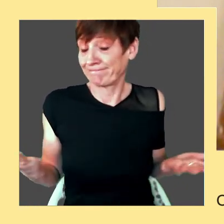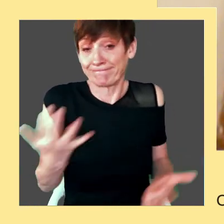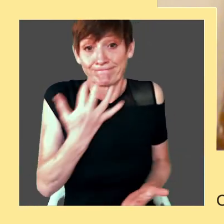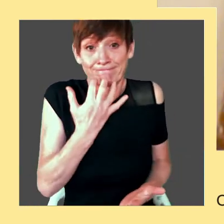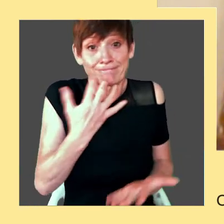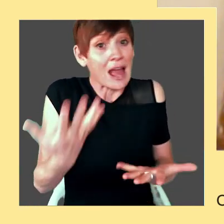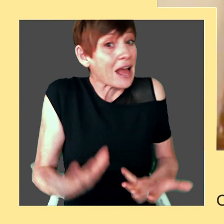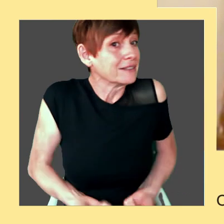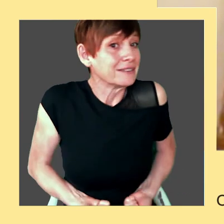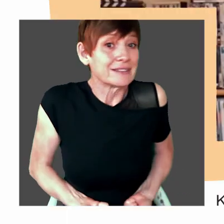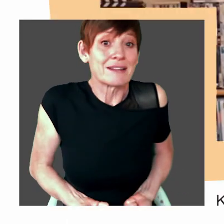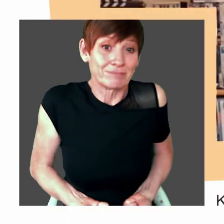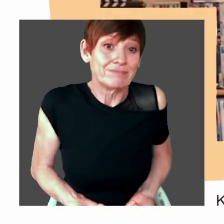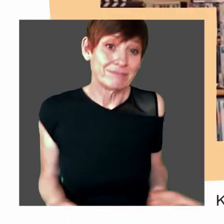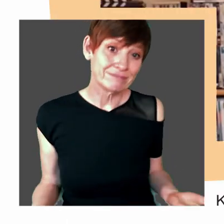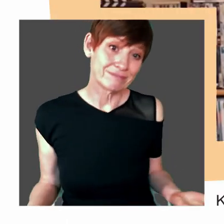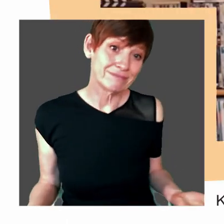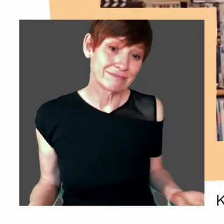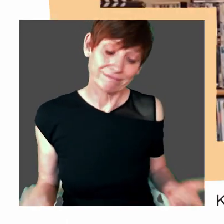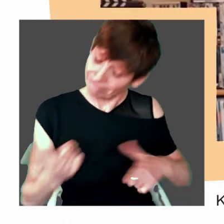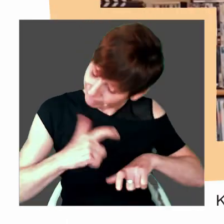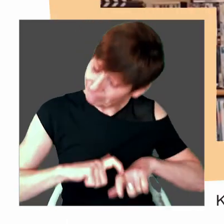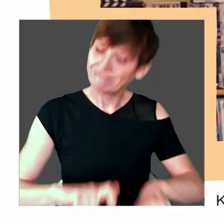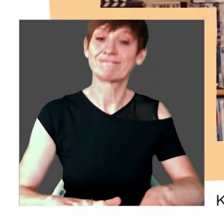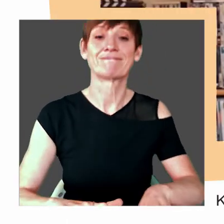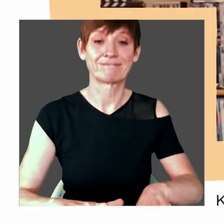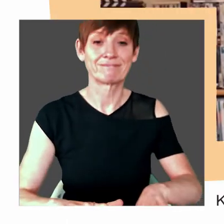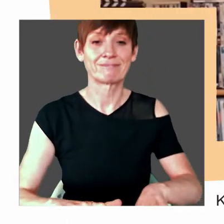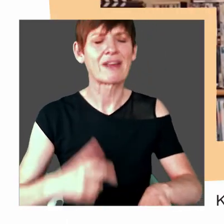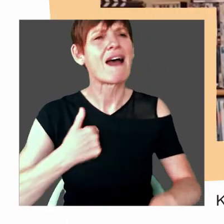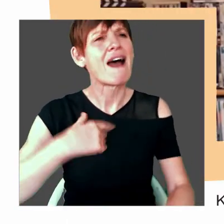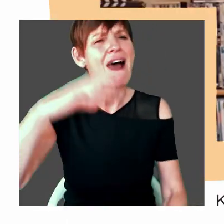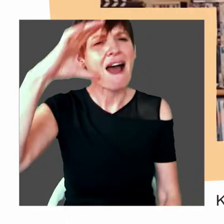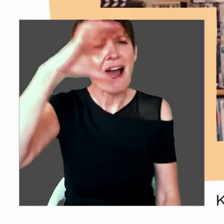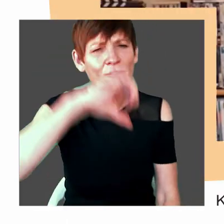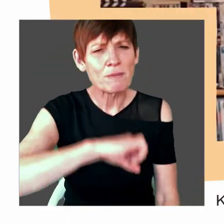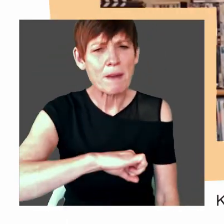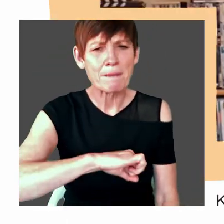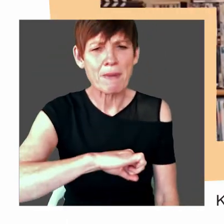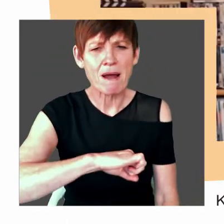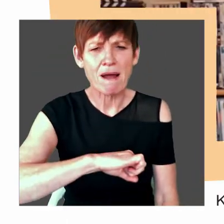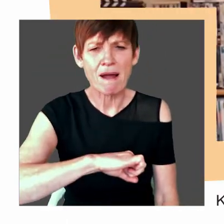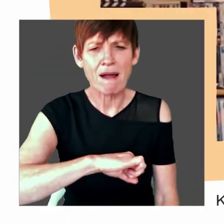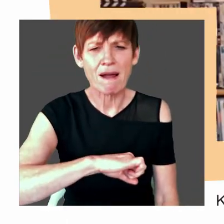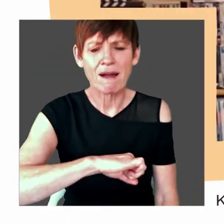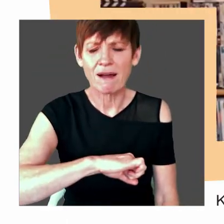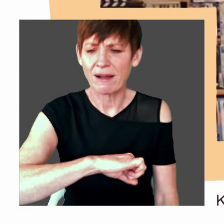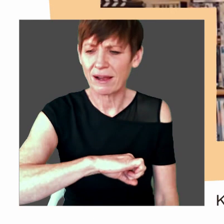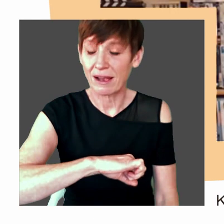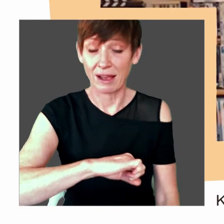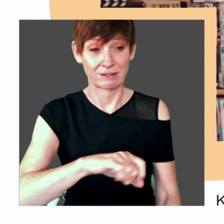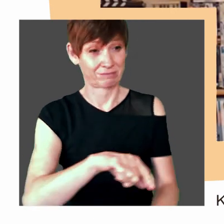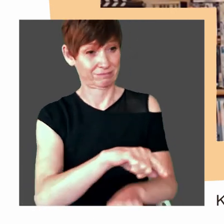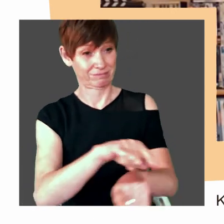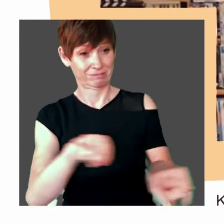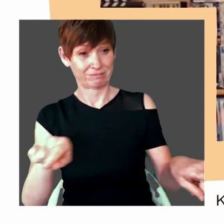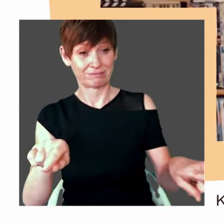and you just carry on. I remember one of the, I'm sure those who graduate